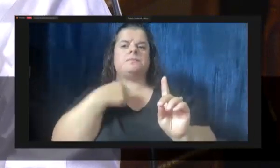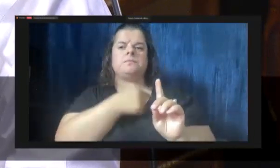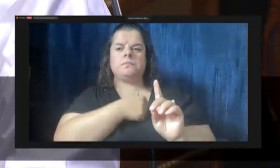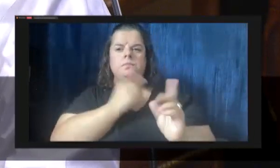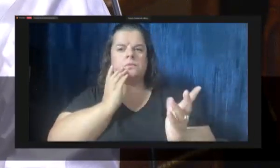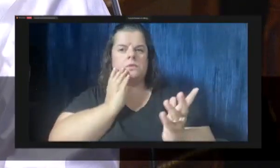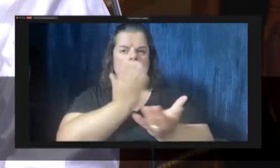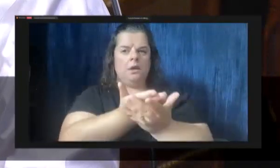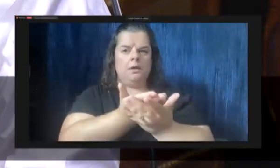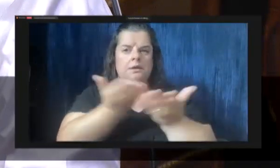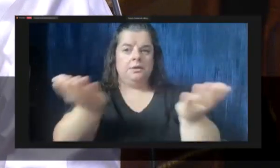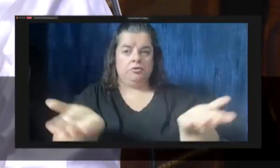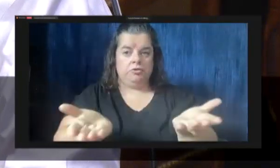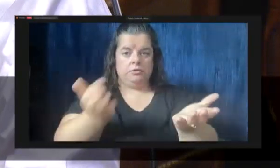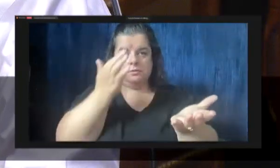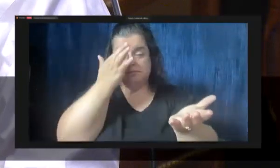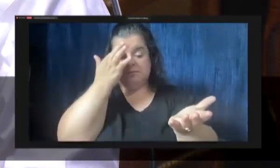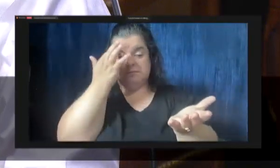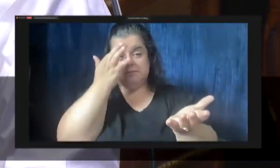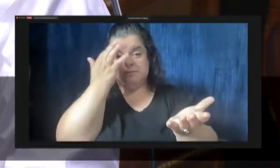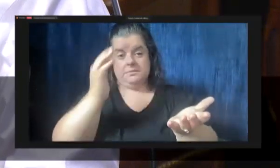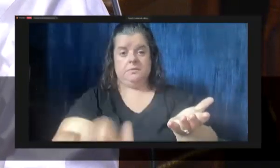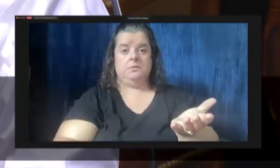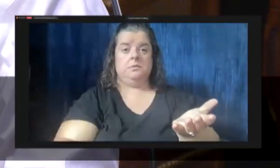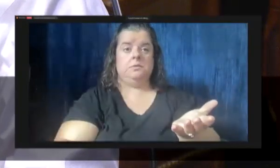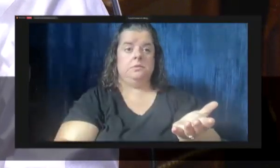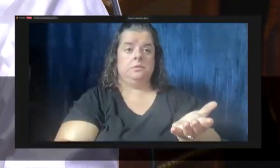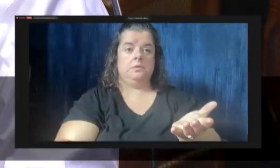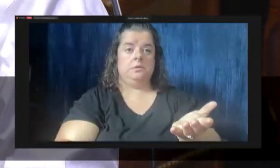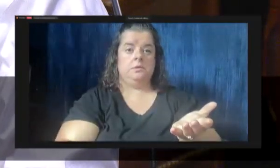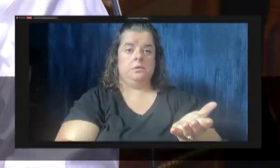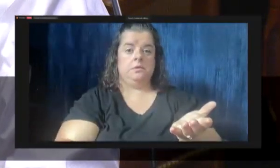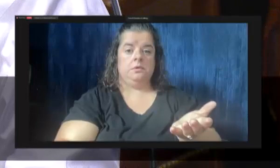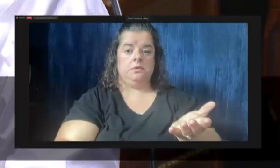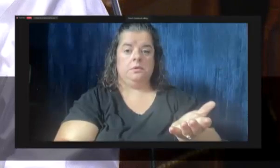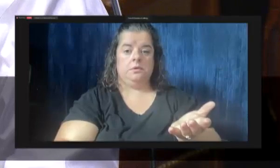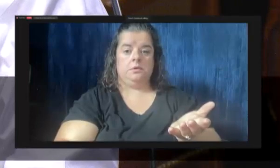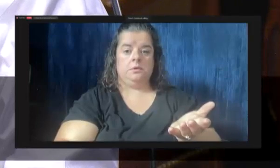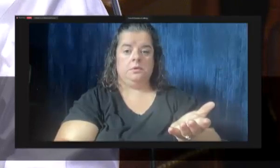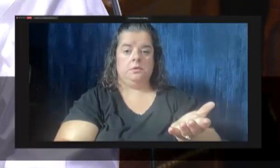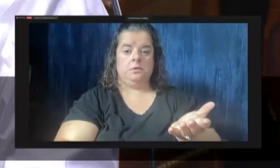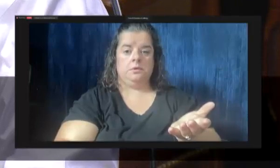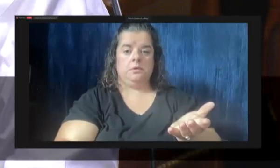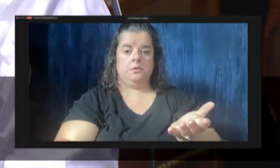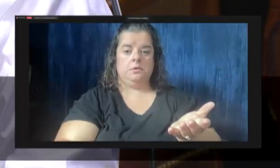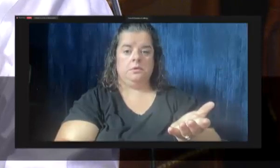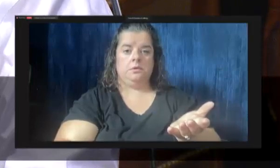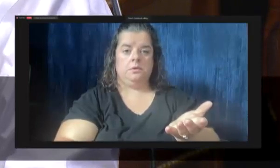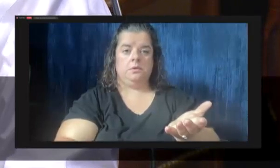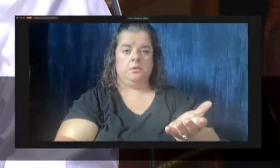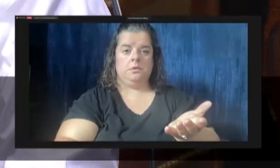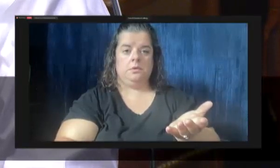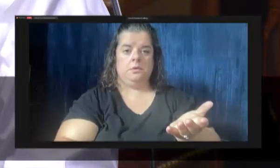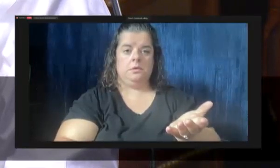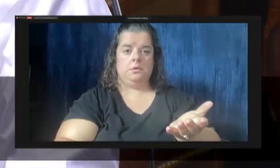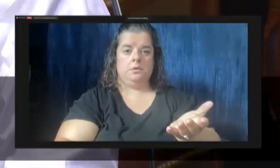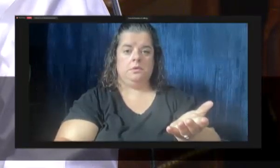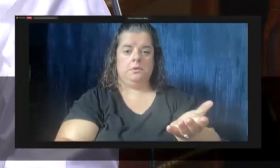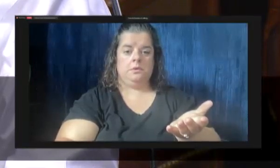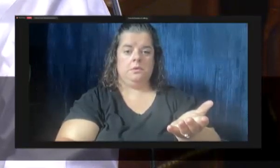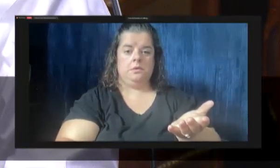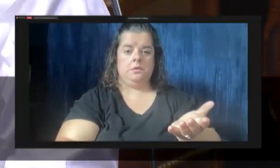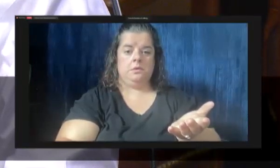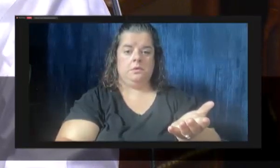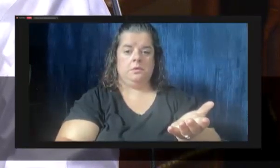point to where we have to approach the deer management in this what I'm going to call violent